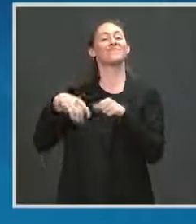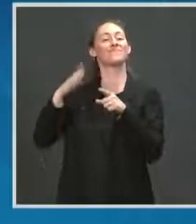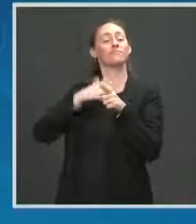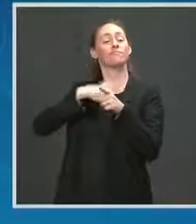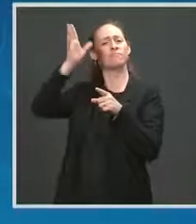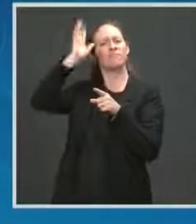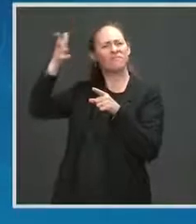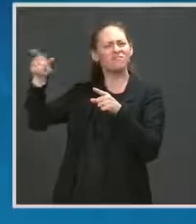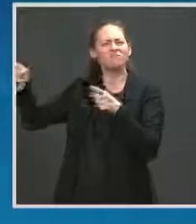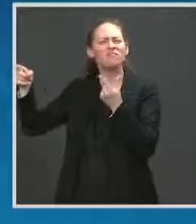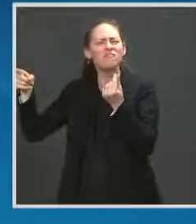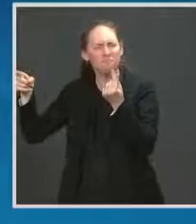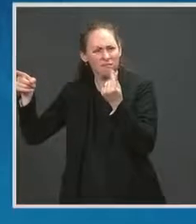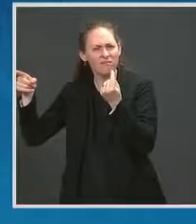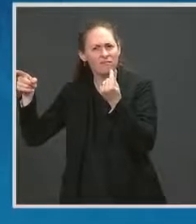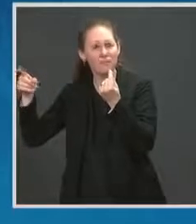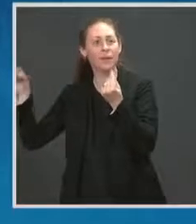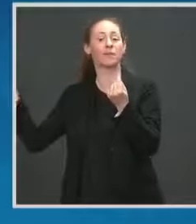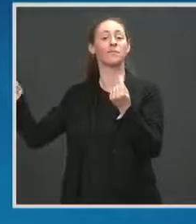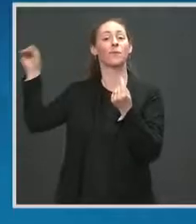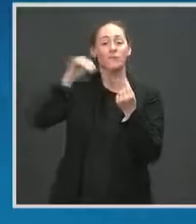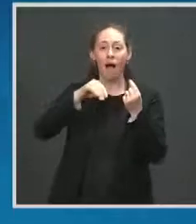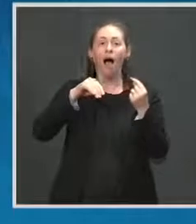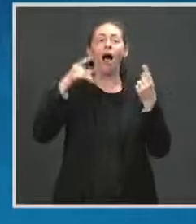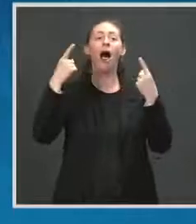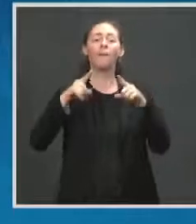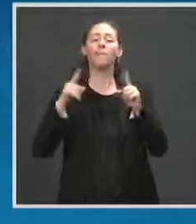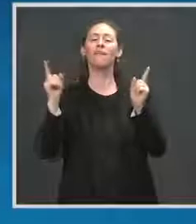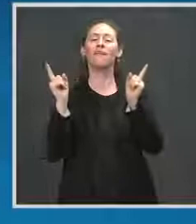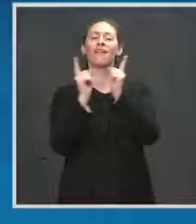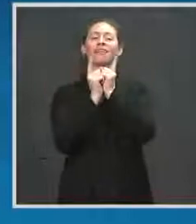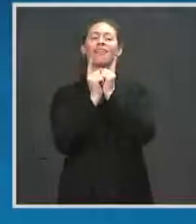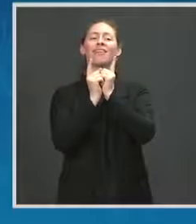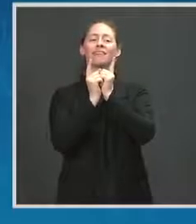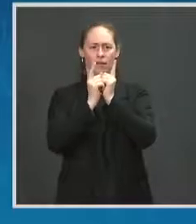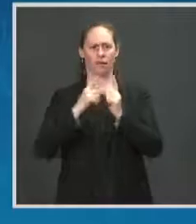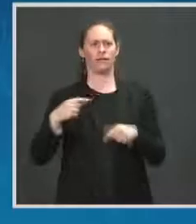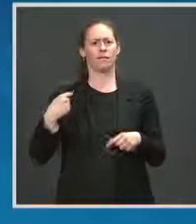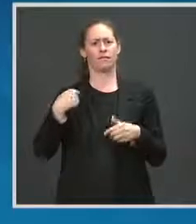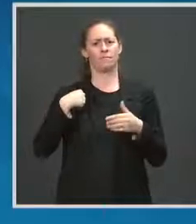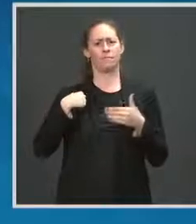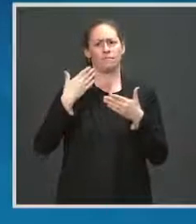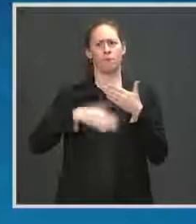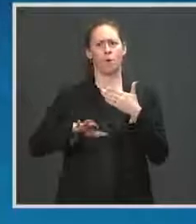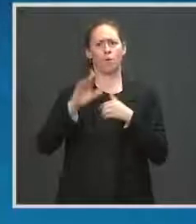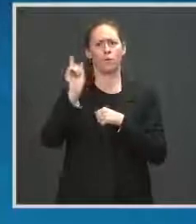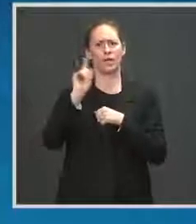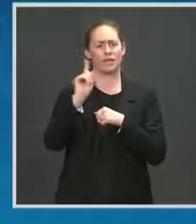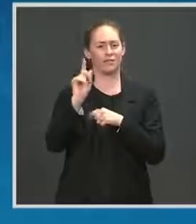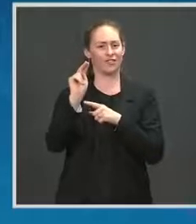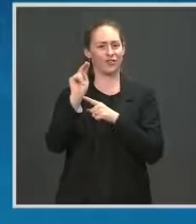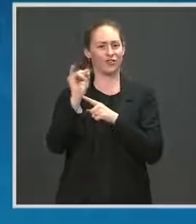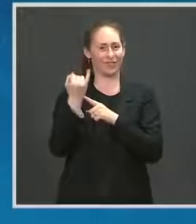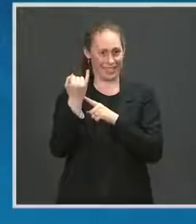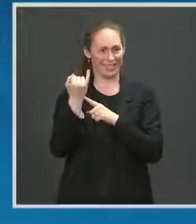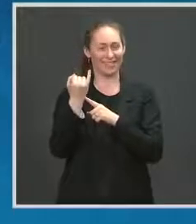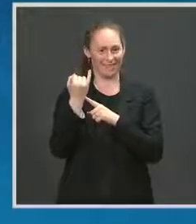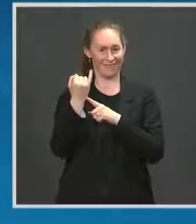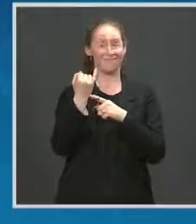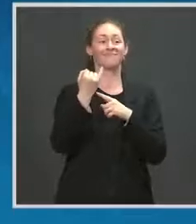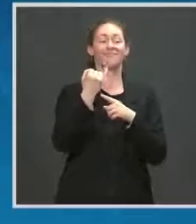eventually met. I was born in West New York, New Jersey, and moved to North Carolina when I was 11 years